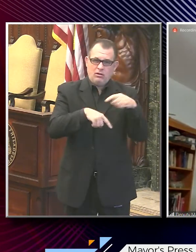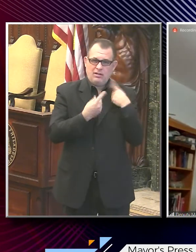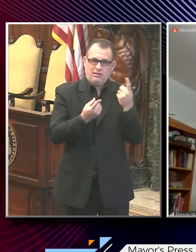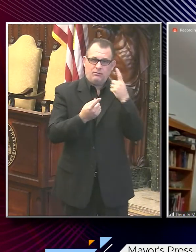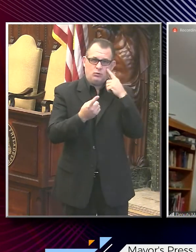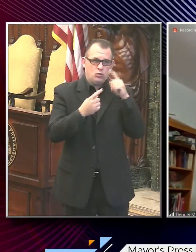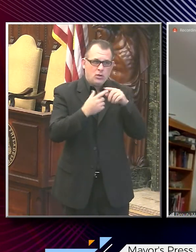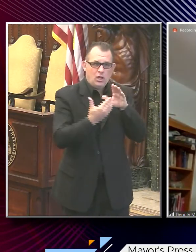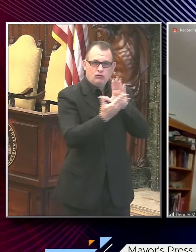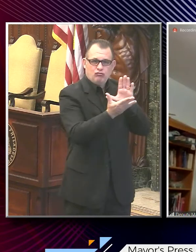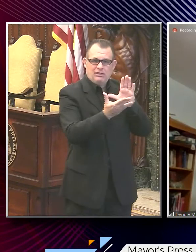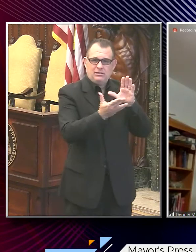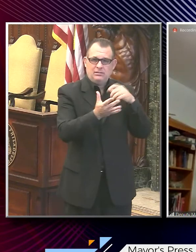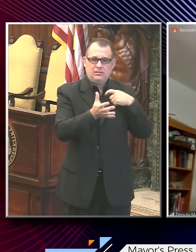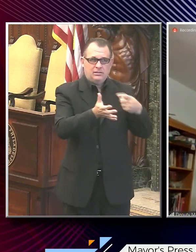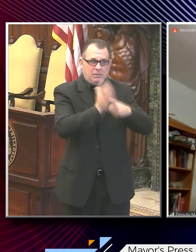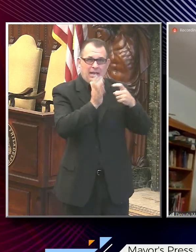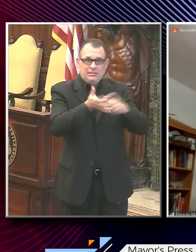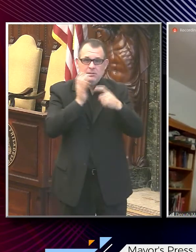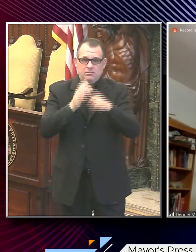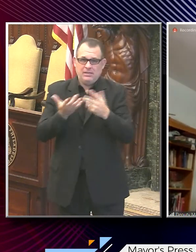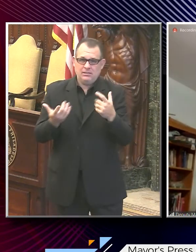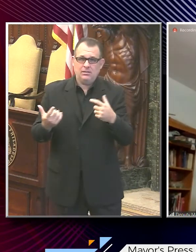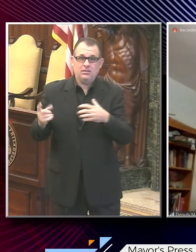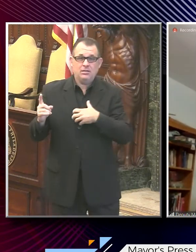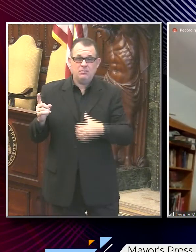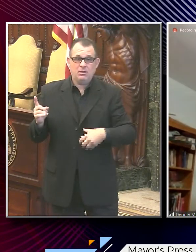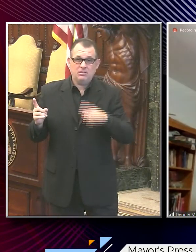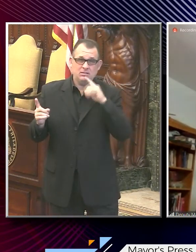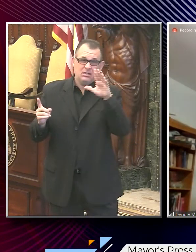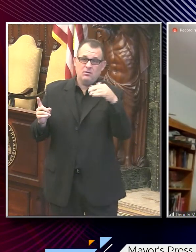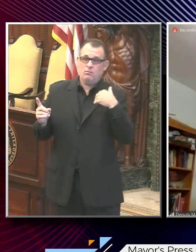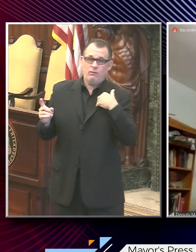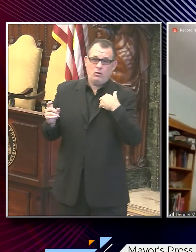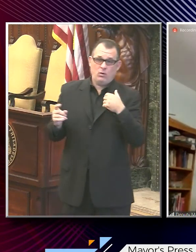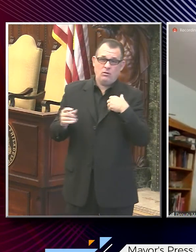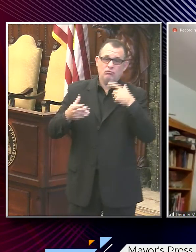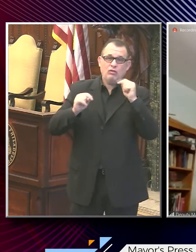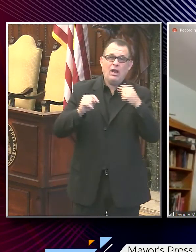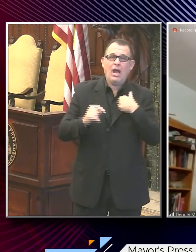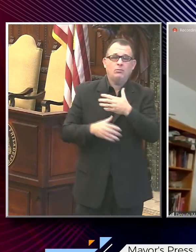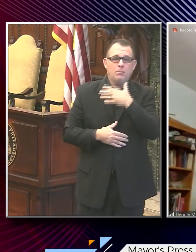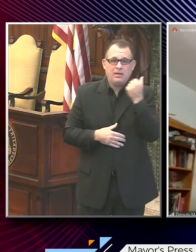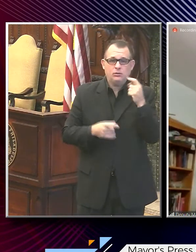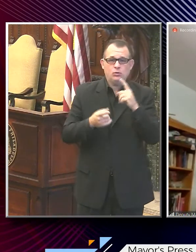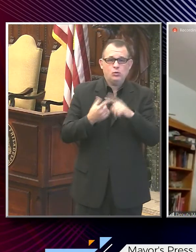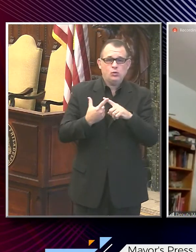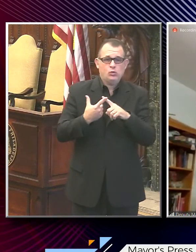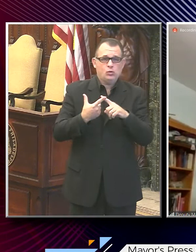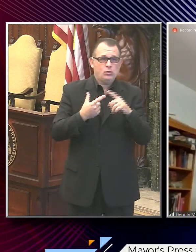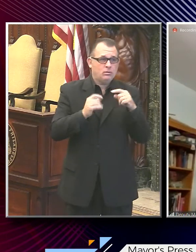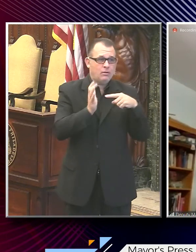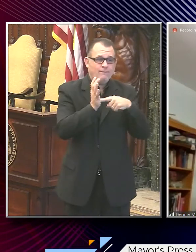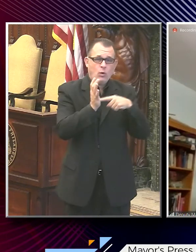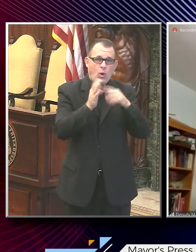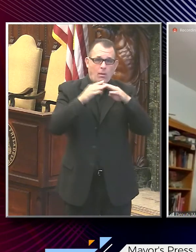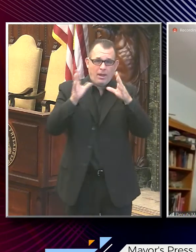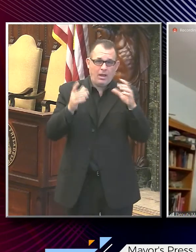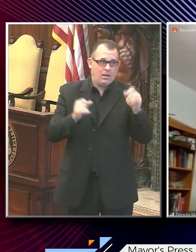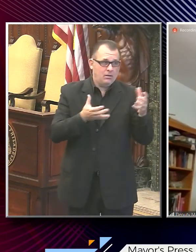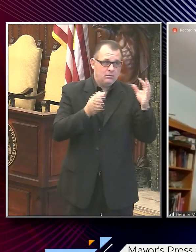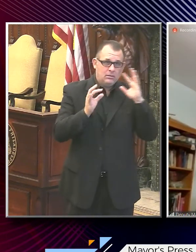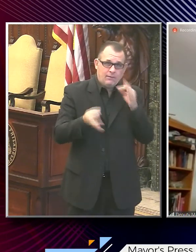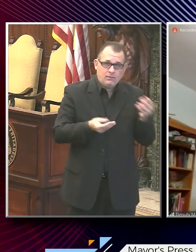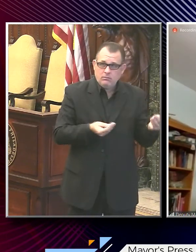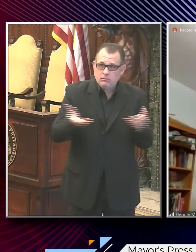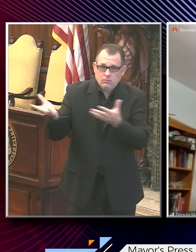their demands, which the mayor has previously said. We all agree that we need more affordable housing, particularly for people who are very low income.